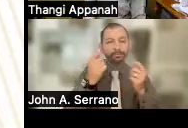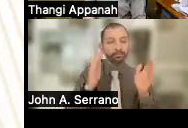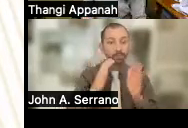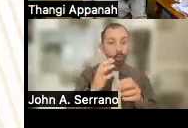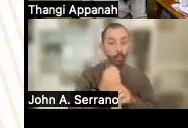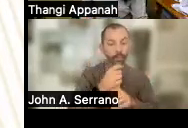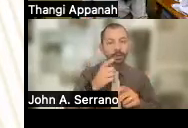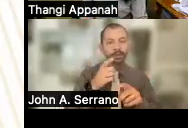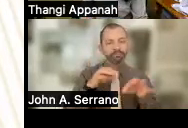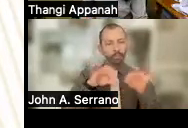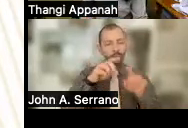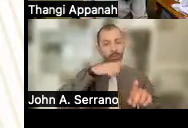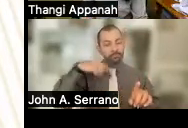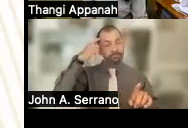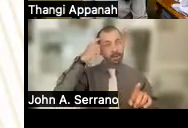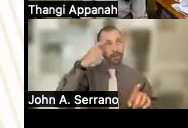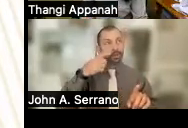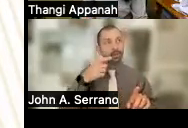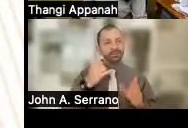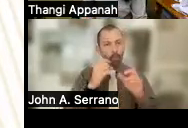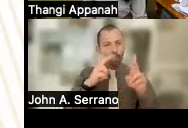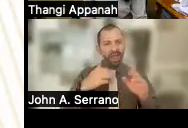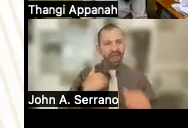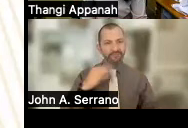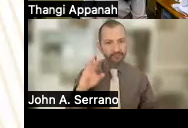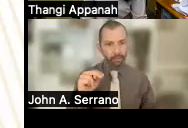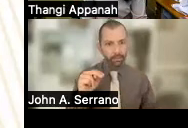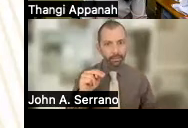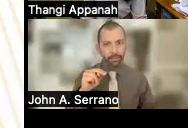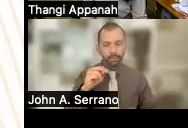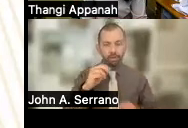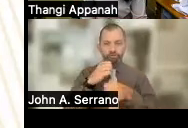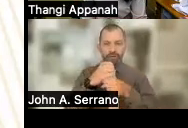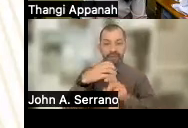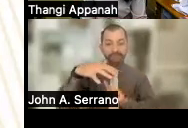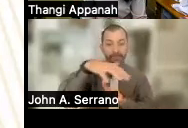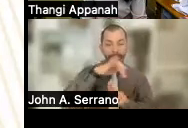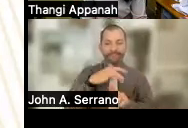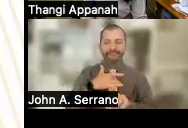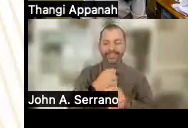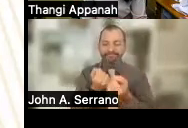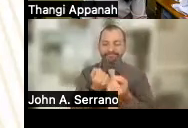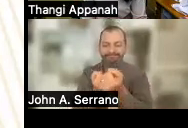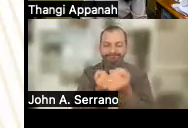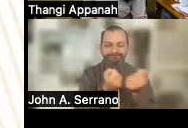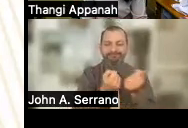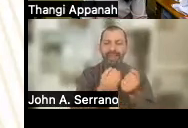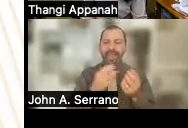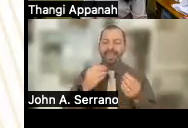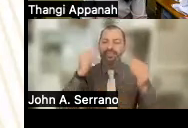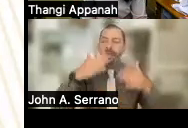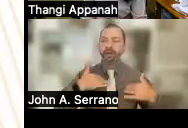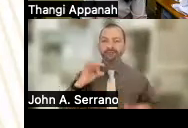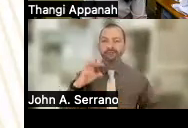Yeah, I'd just like to add on to that as well. In terms of celebrating the small wins, be mindful that we can have fun with